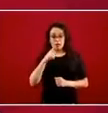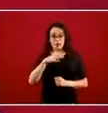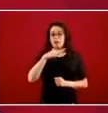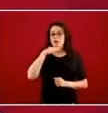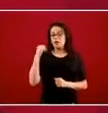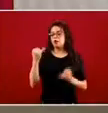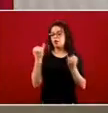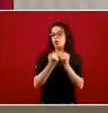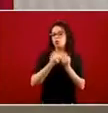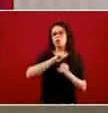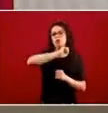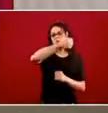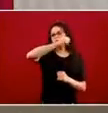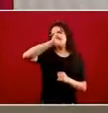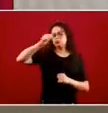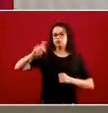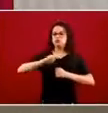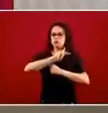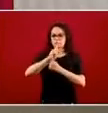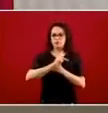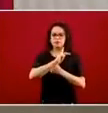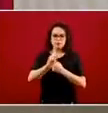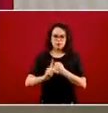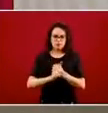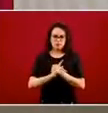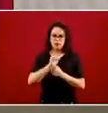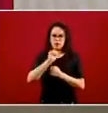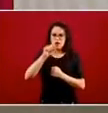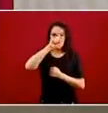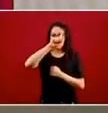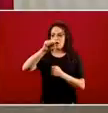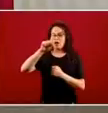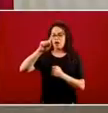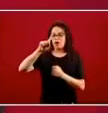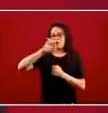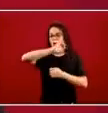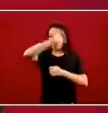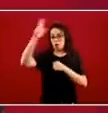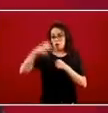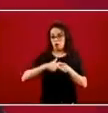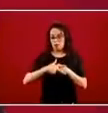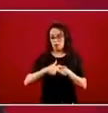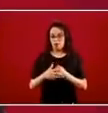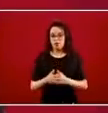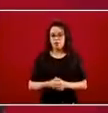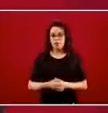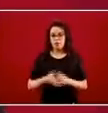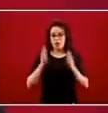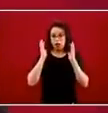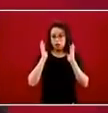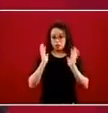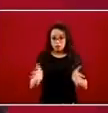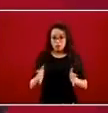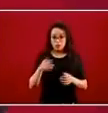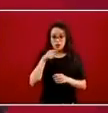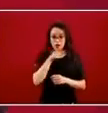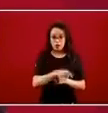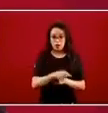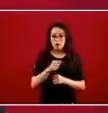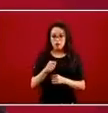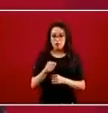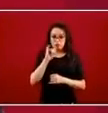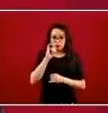testing. And Germany, just as a lot of other countries within that region, within Europe, has